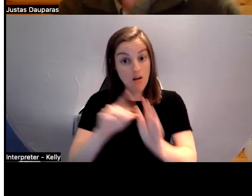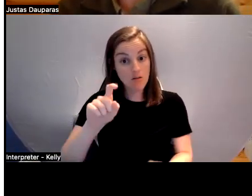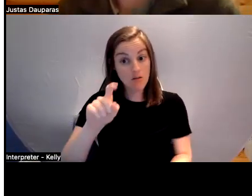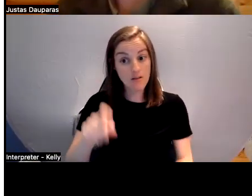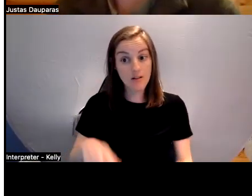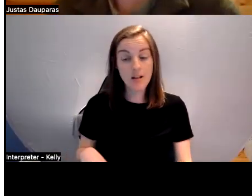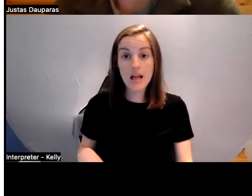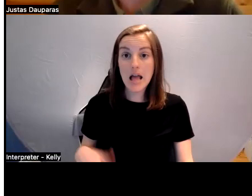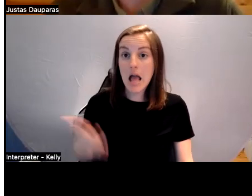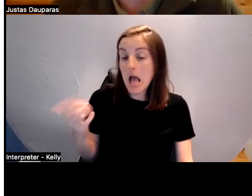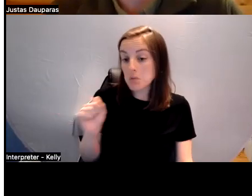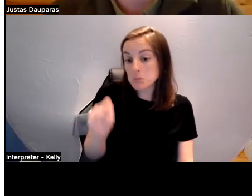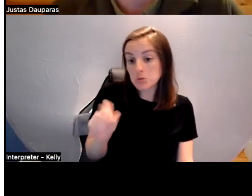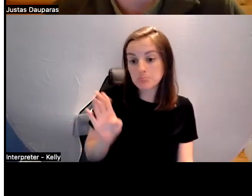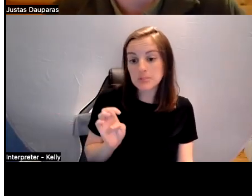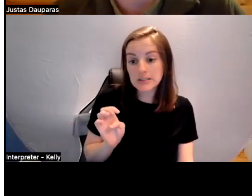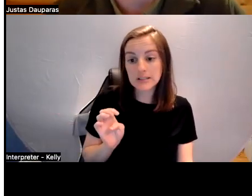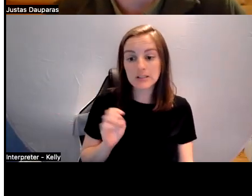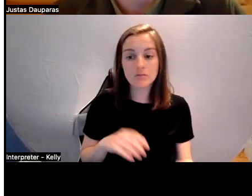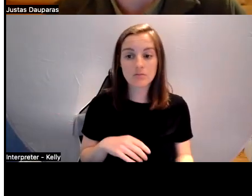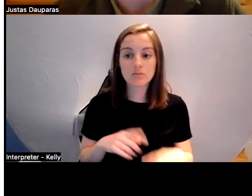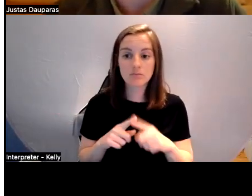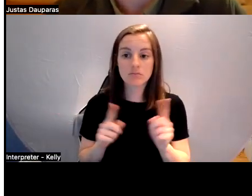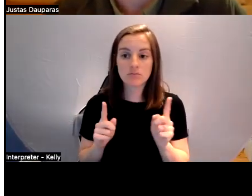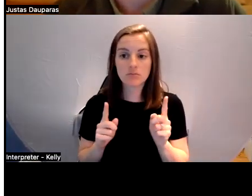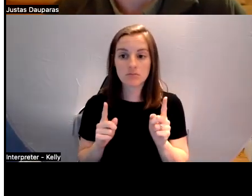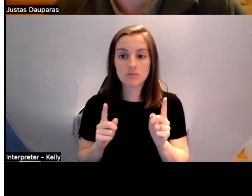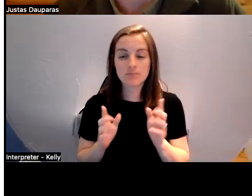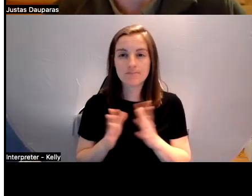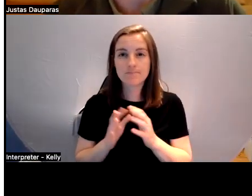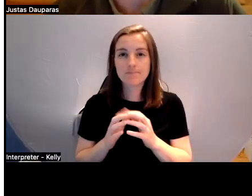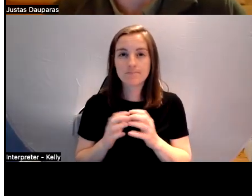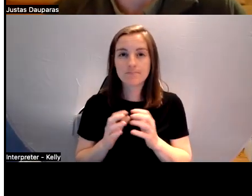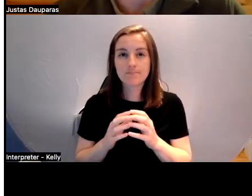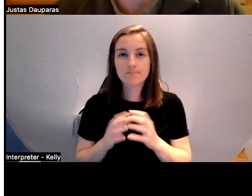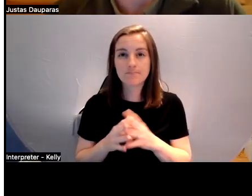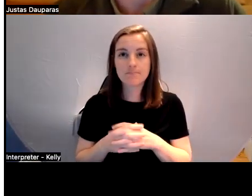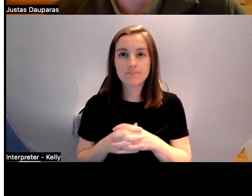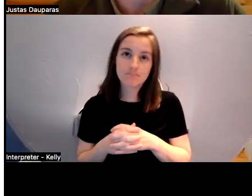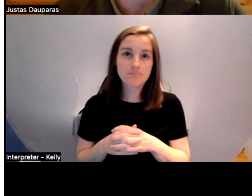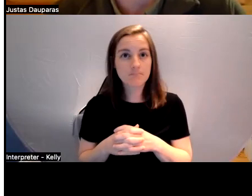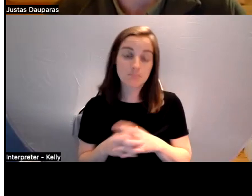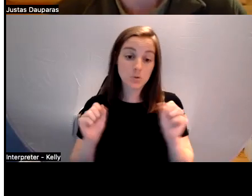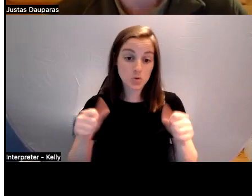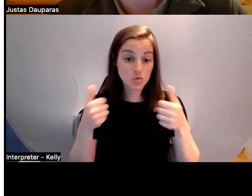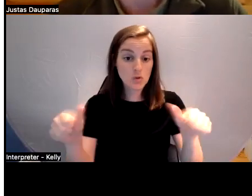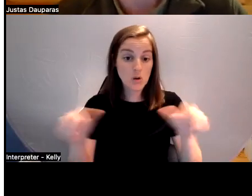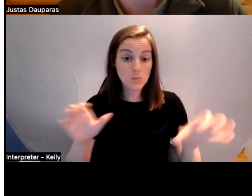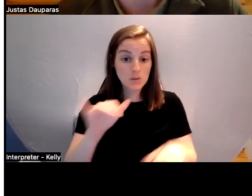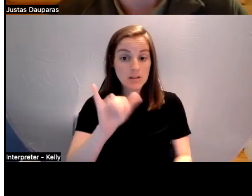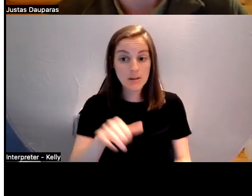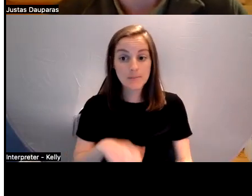It could be helpful. I don't know exactly. I guess yeah, one could try to do that.